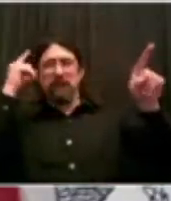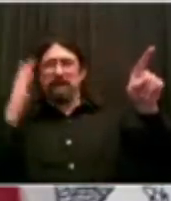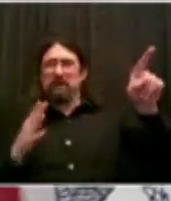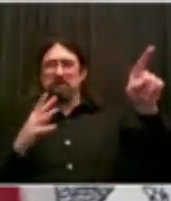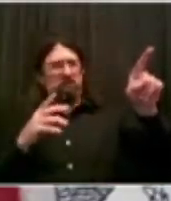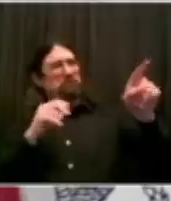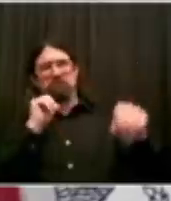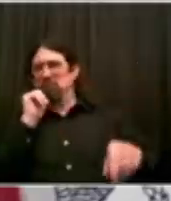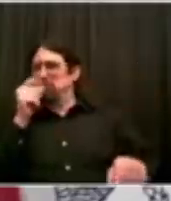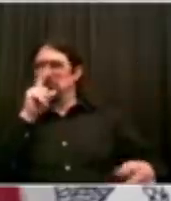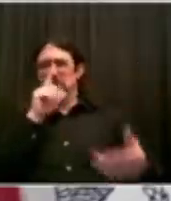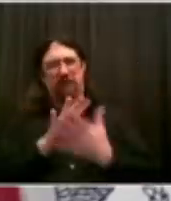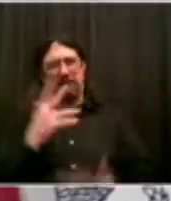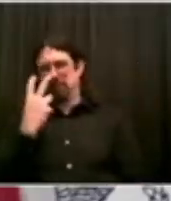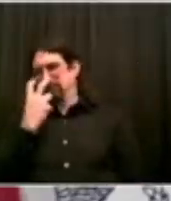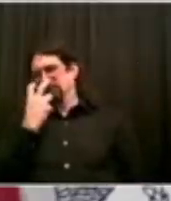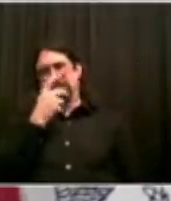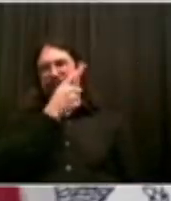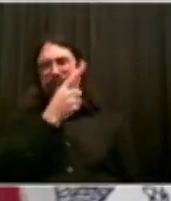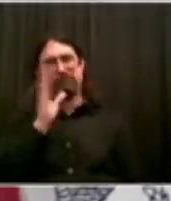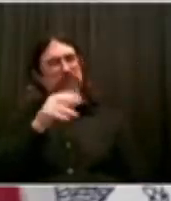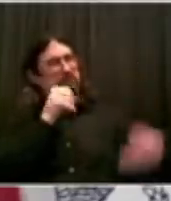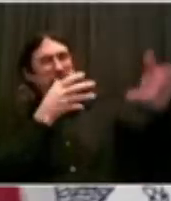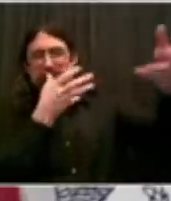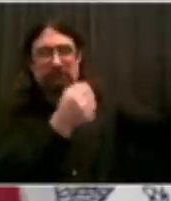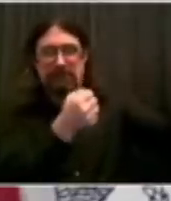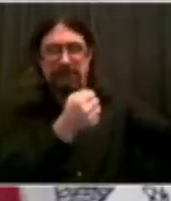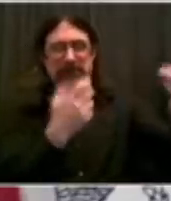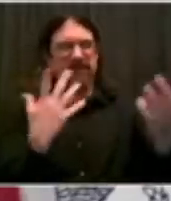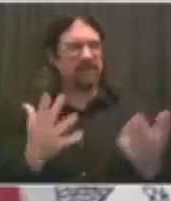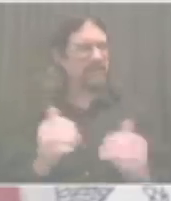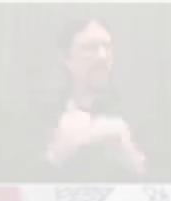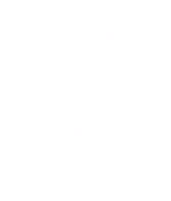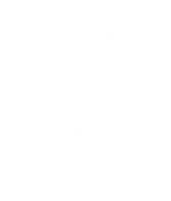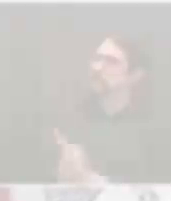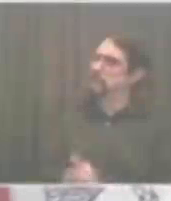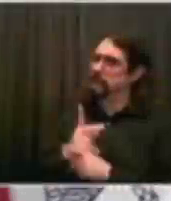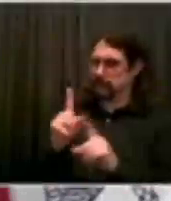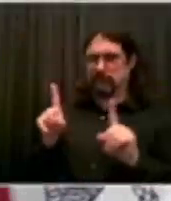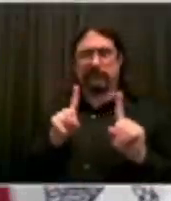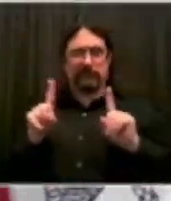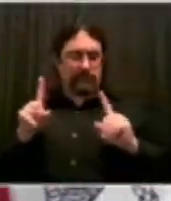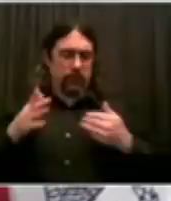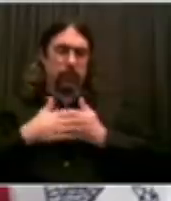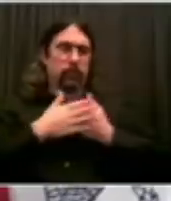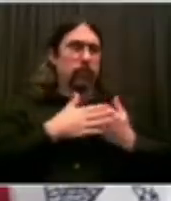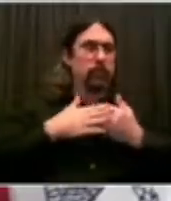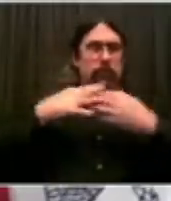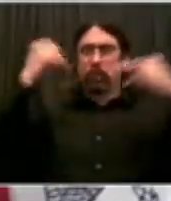people are believing what the governor's saying, and that has to be addressed. Go ahead, from Politico.